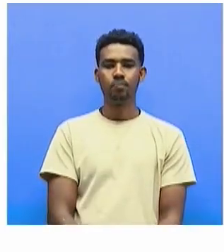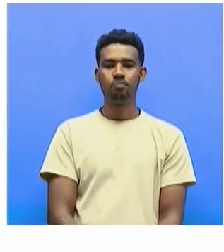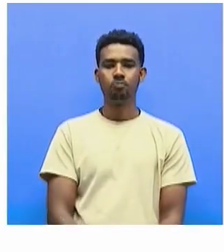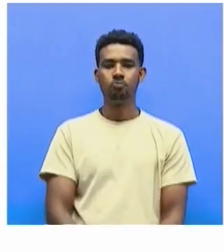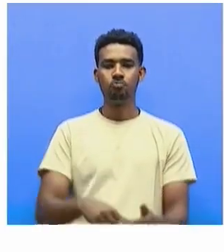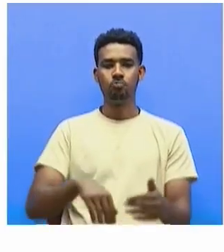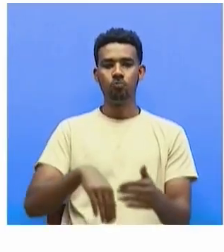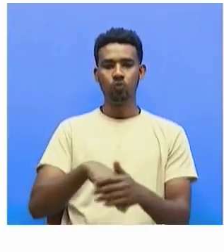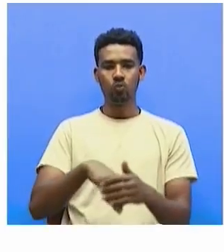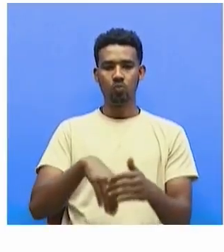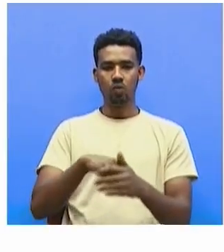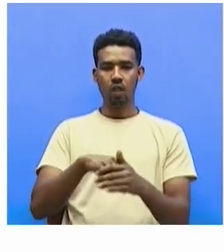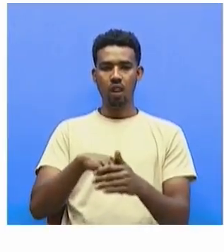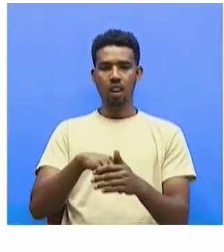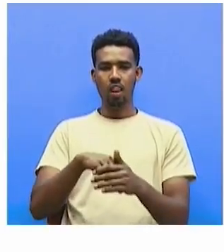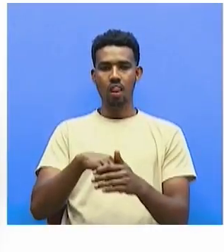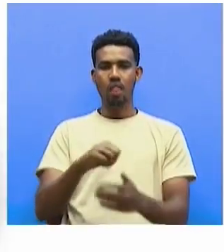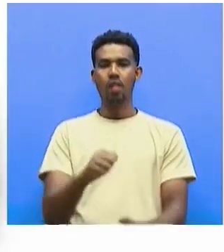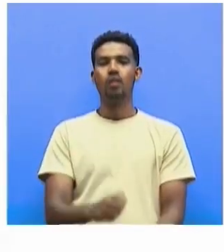football.